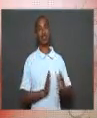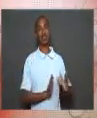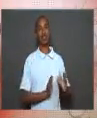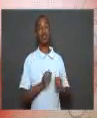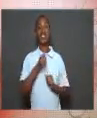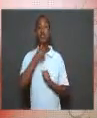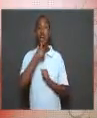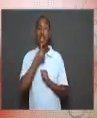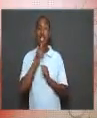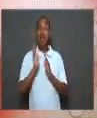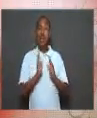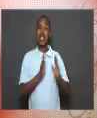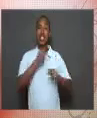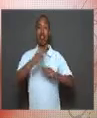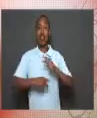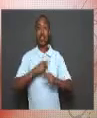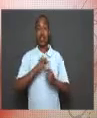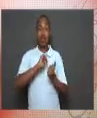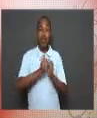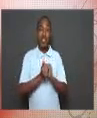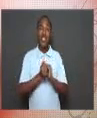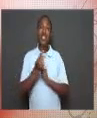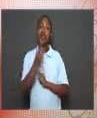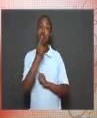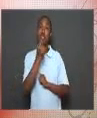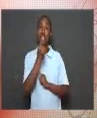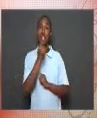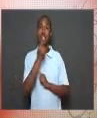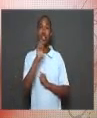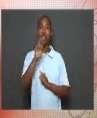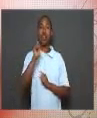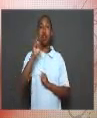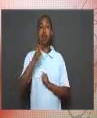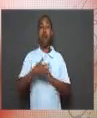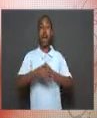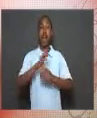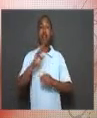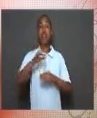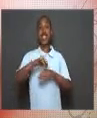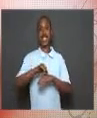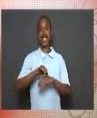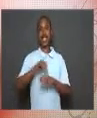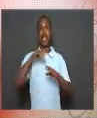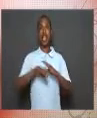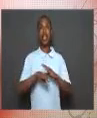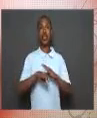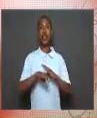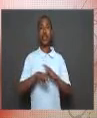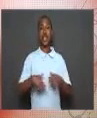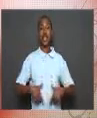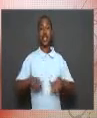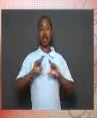Tanning is a process that converts the protein of the raw hide or skin into a